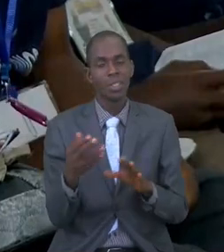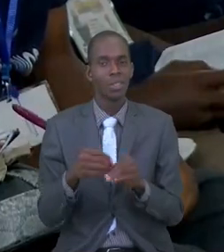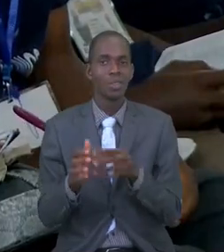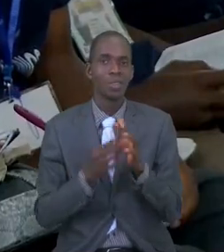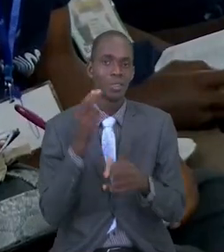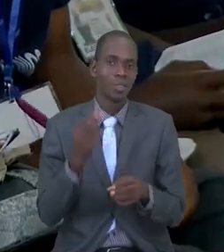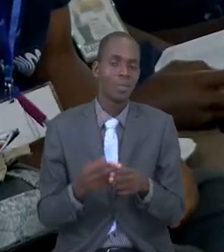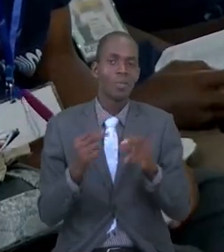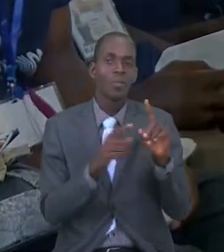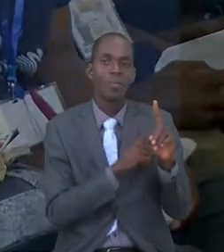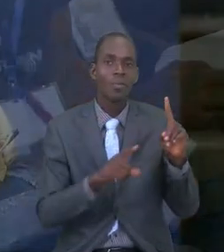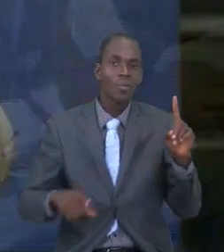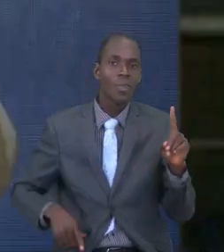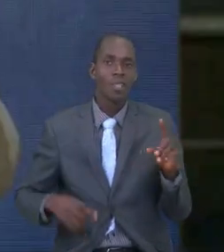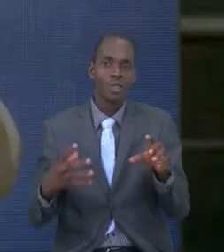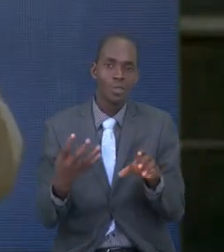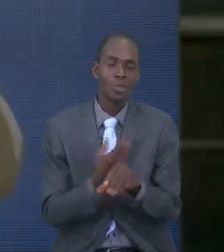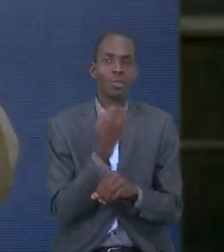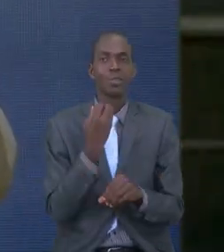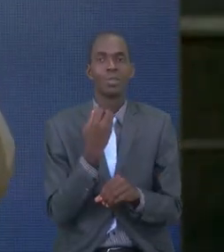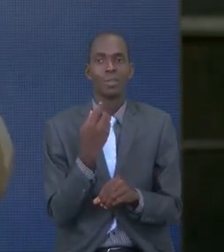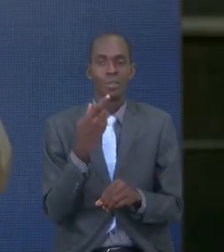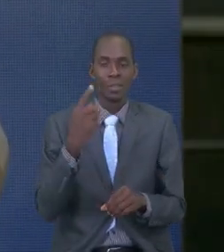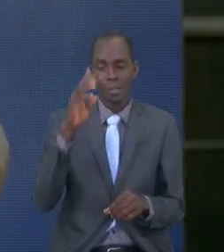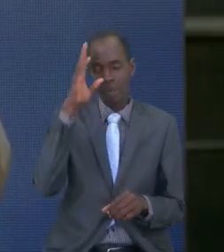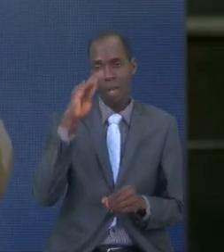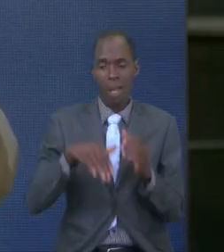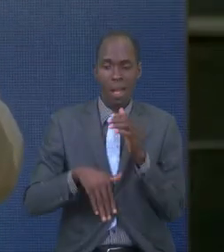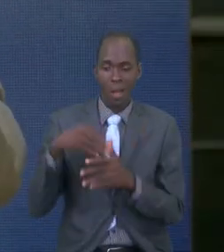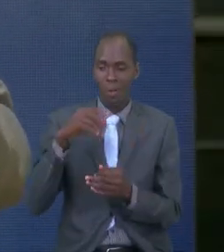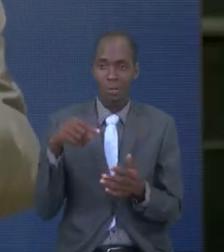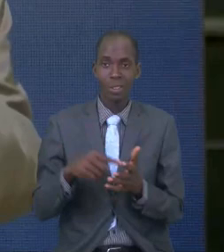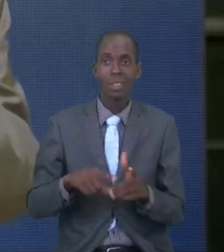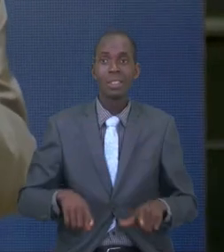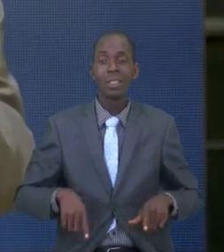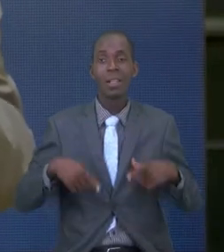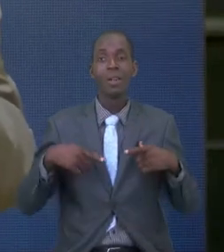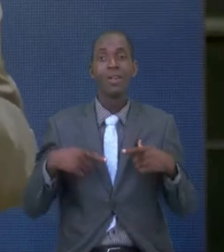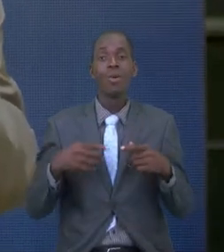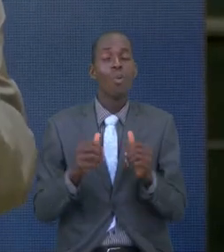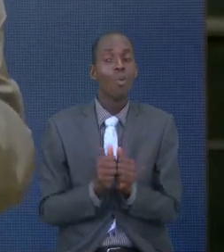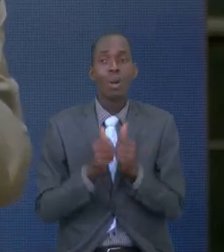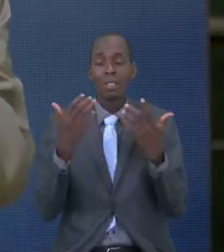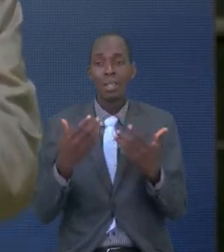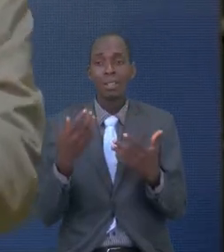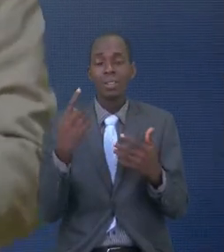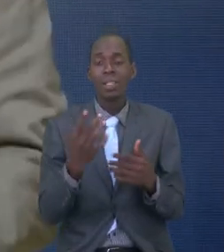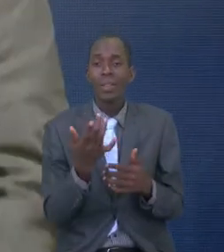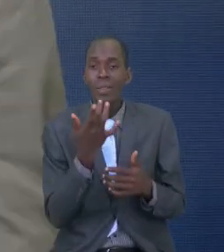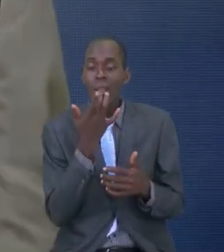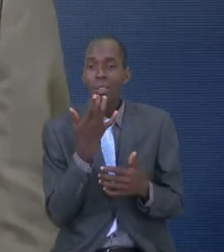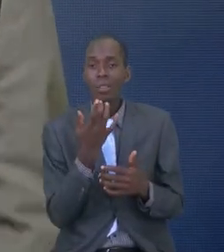The Lord took him out of this life without the gate of death,